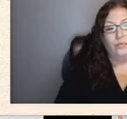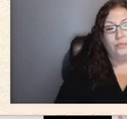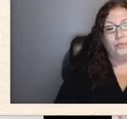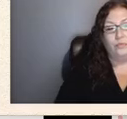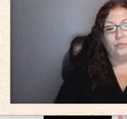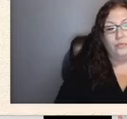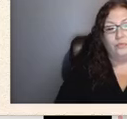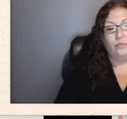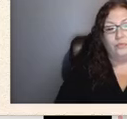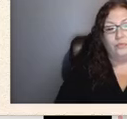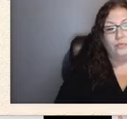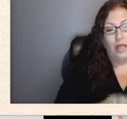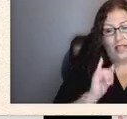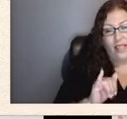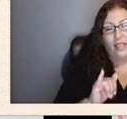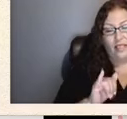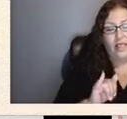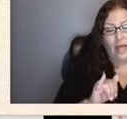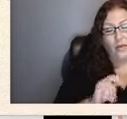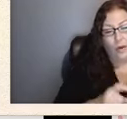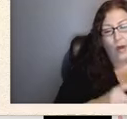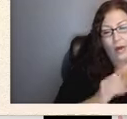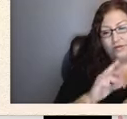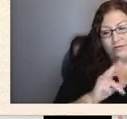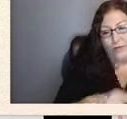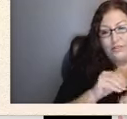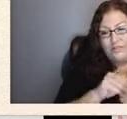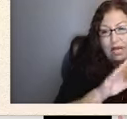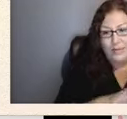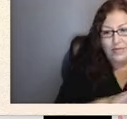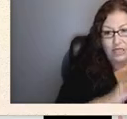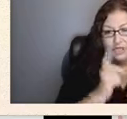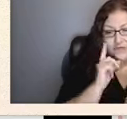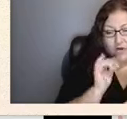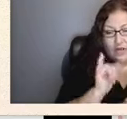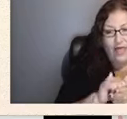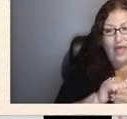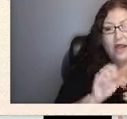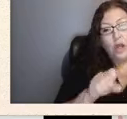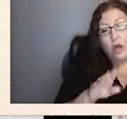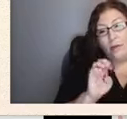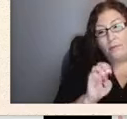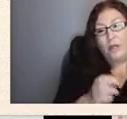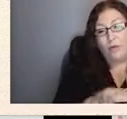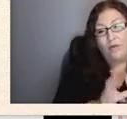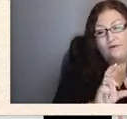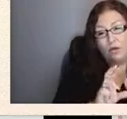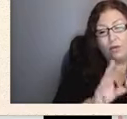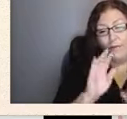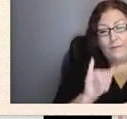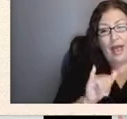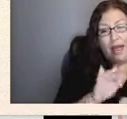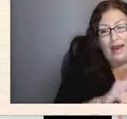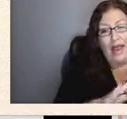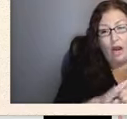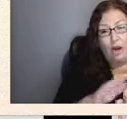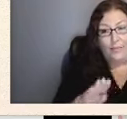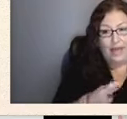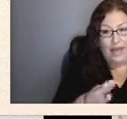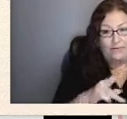this requires, of course, documentation that could be reviewed by an area behavior